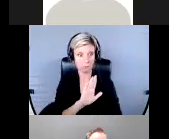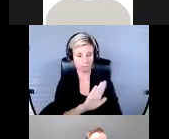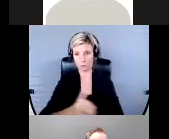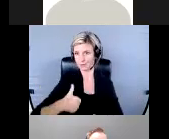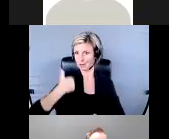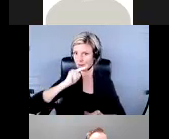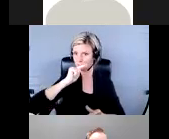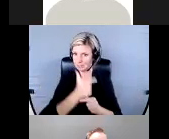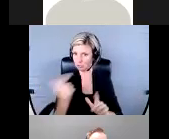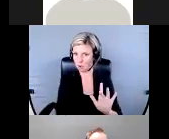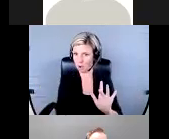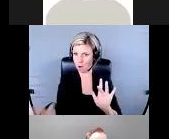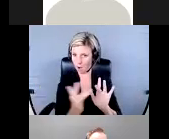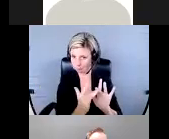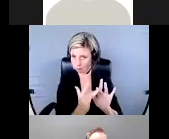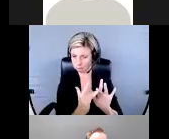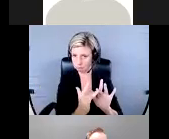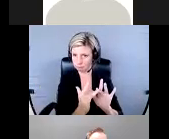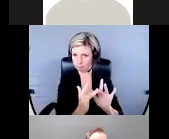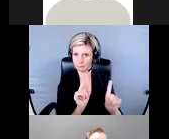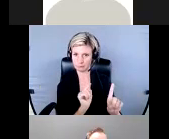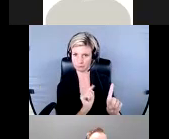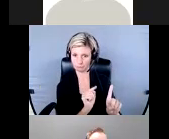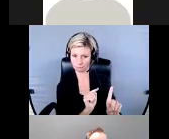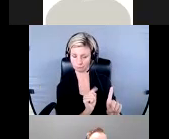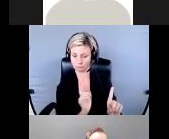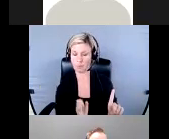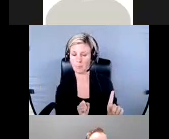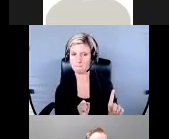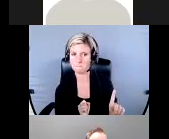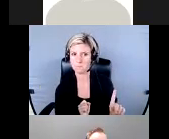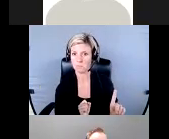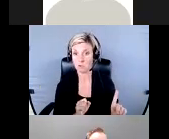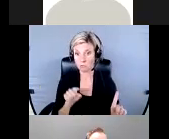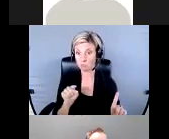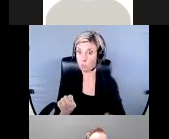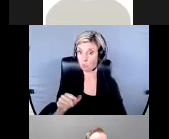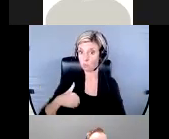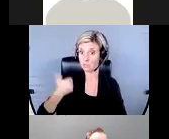is this sister had felt that she, over the course of years, had